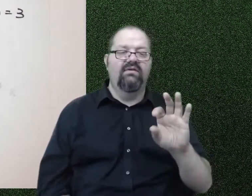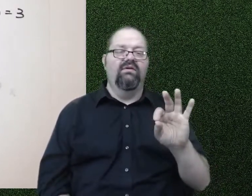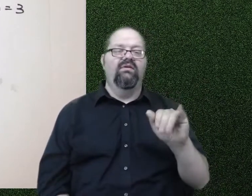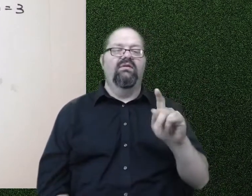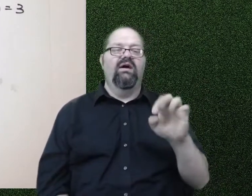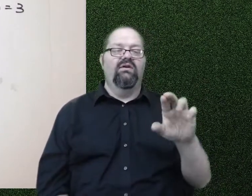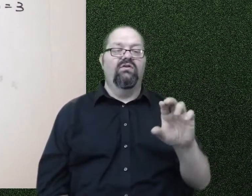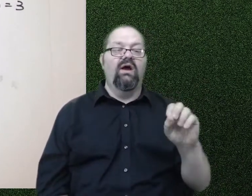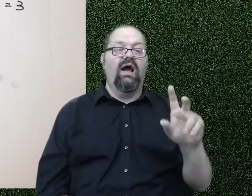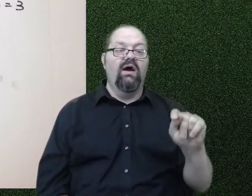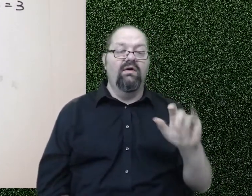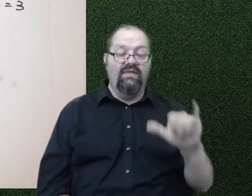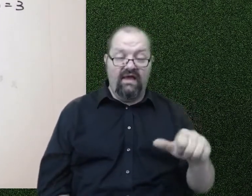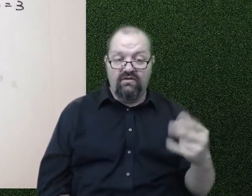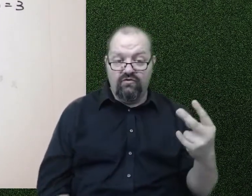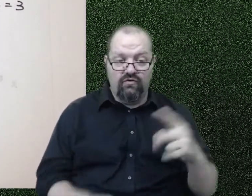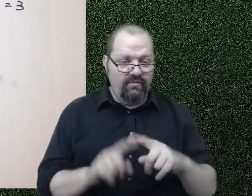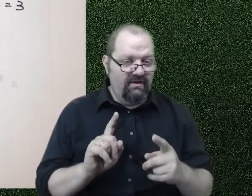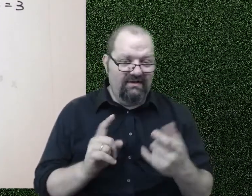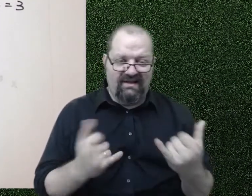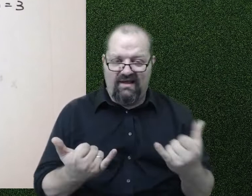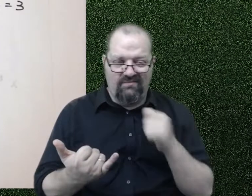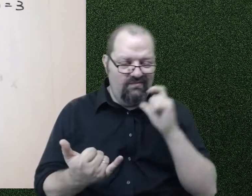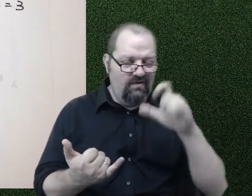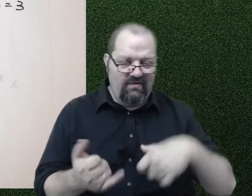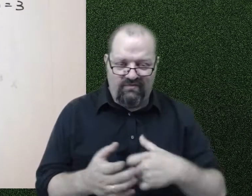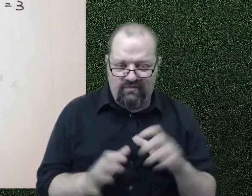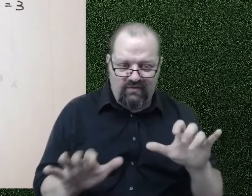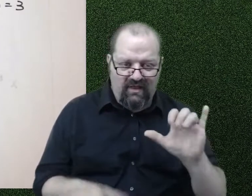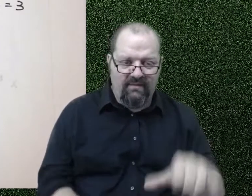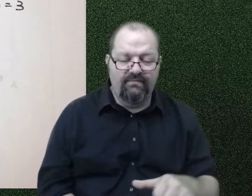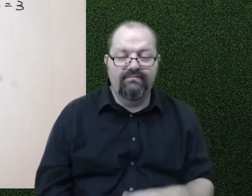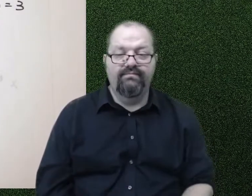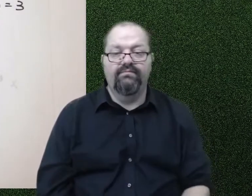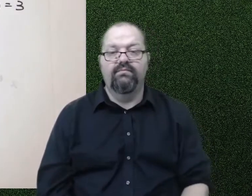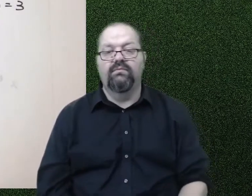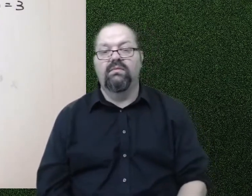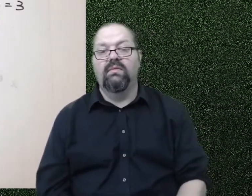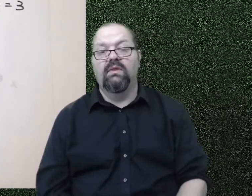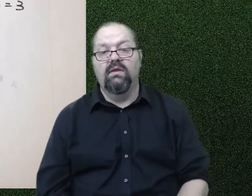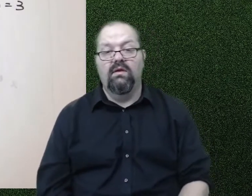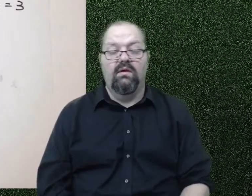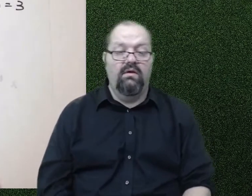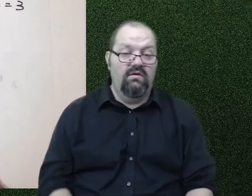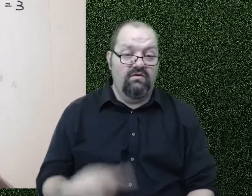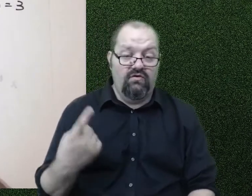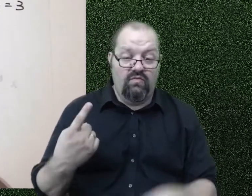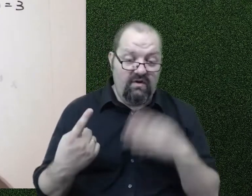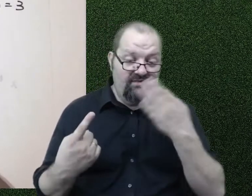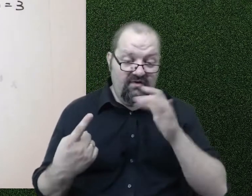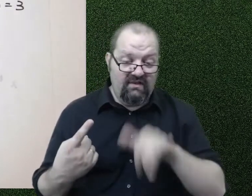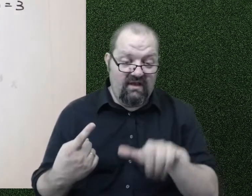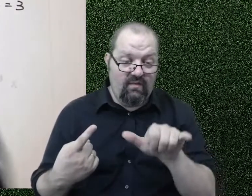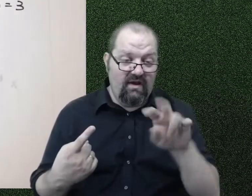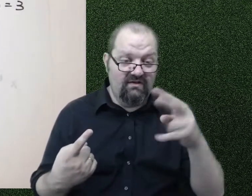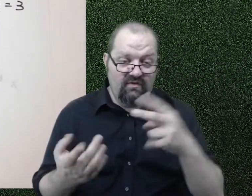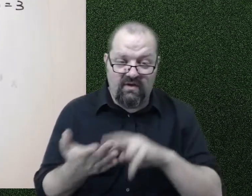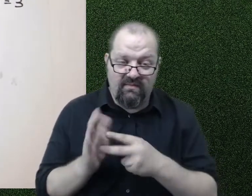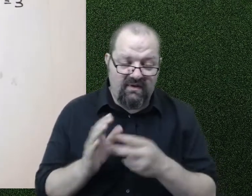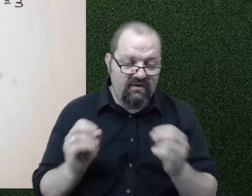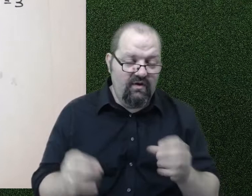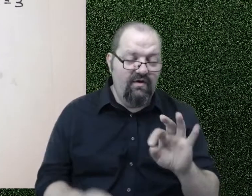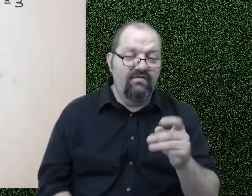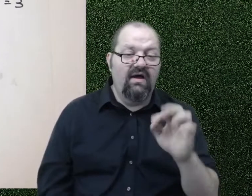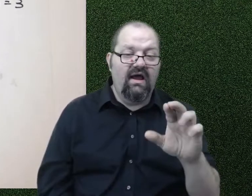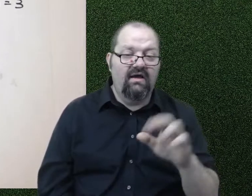before I continue, but I don't have to. I'm good to go. There's a 1 in front of the y squared, so I don't have to factor. There's a 1 in front of the z squared, so I